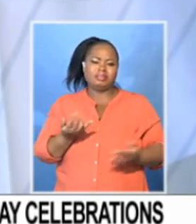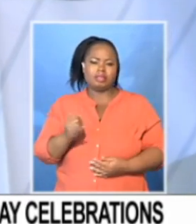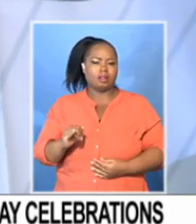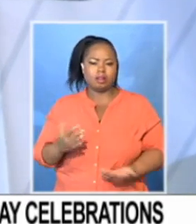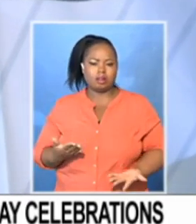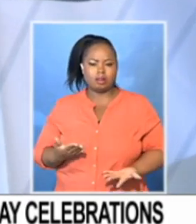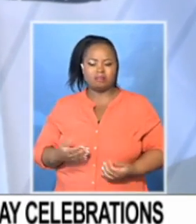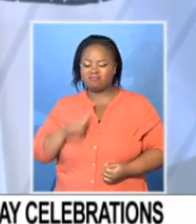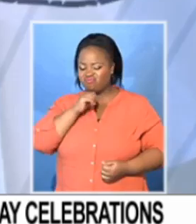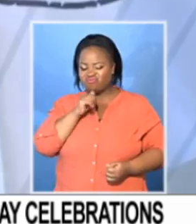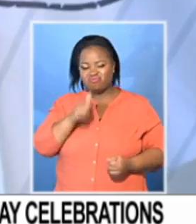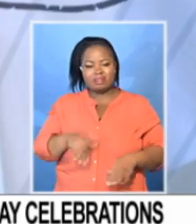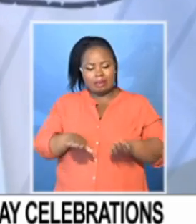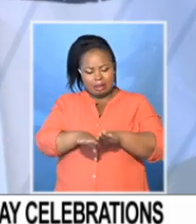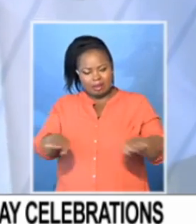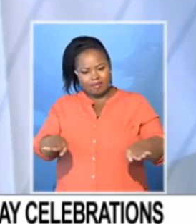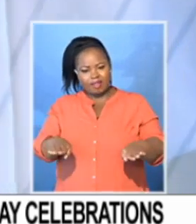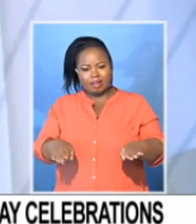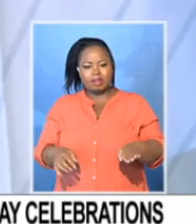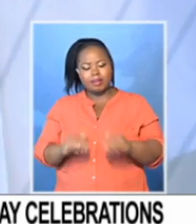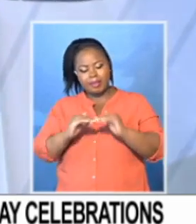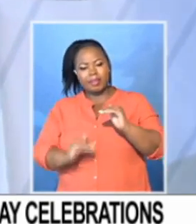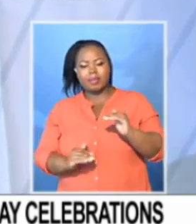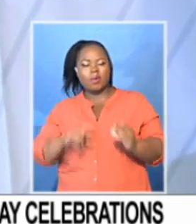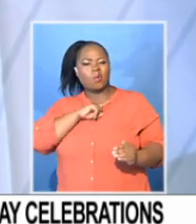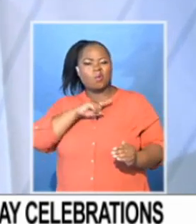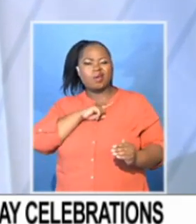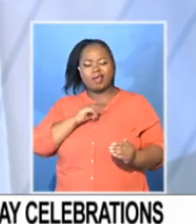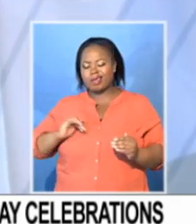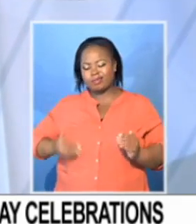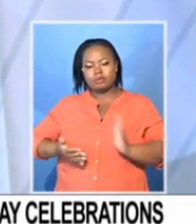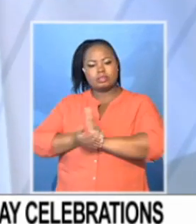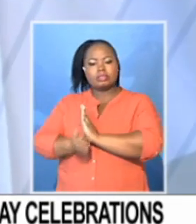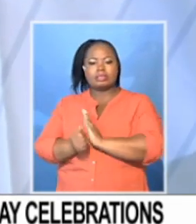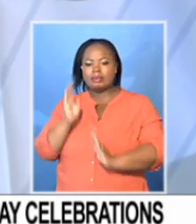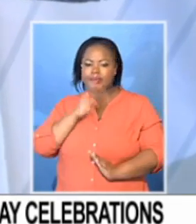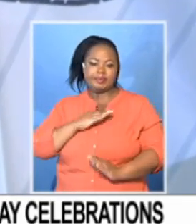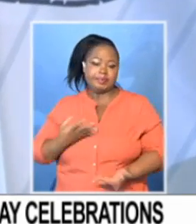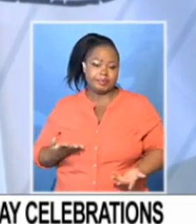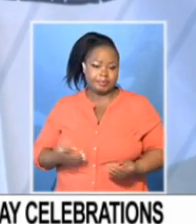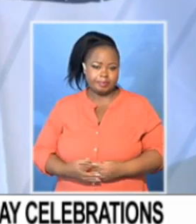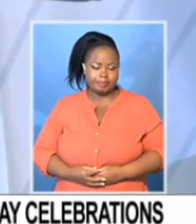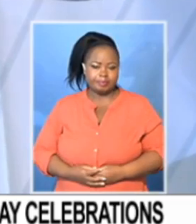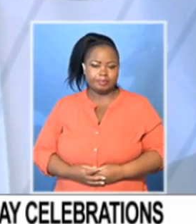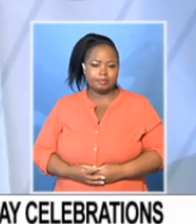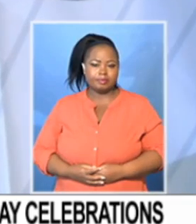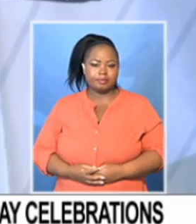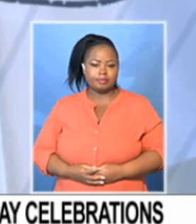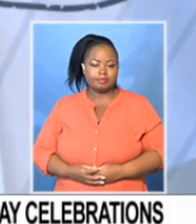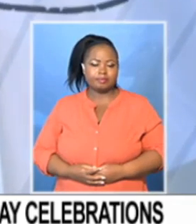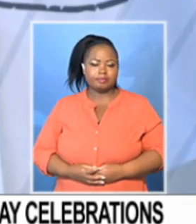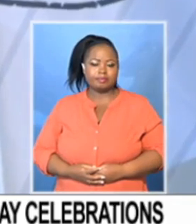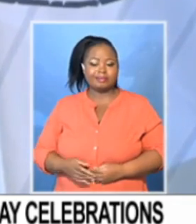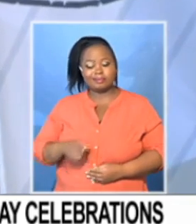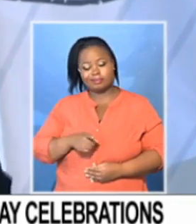at lower levels, due to lack of skills. As a result,